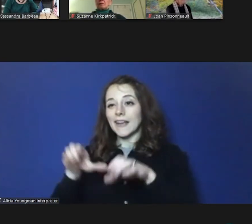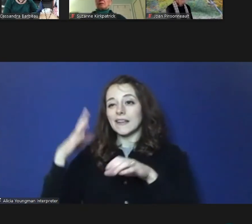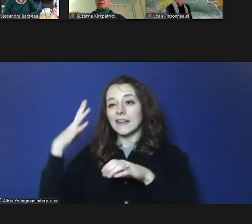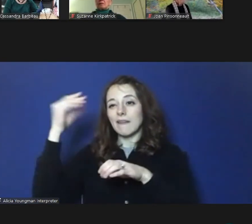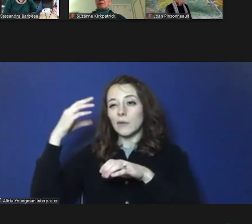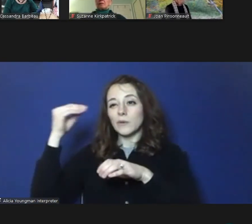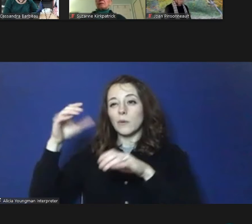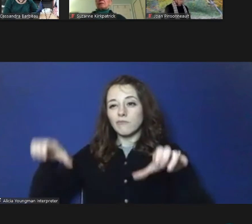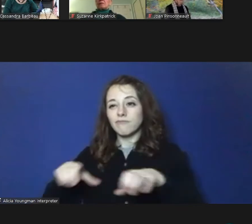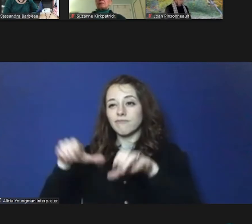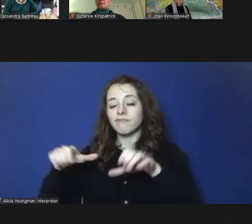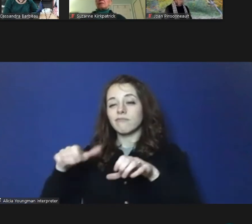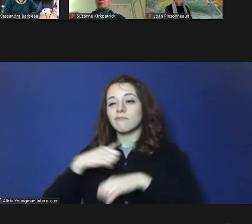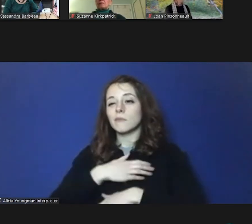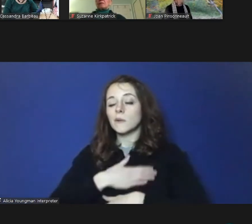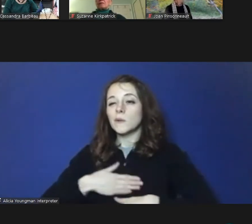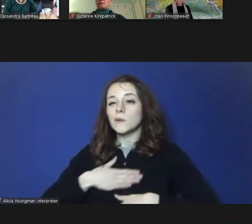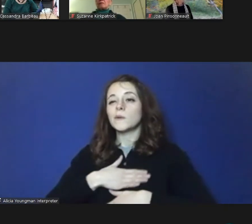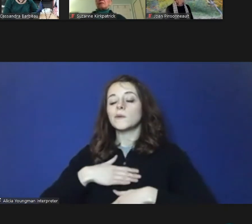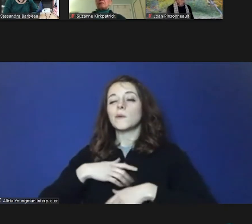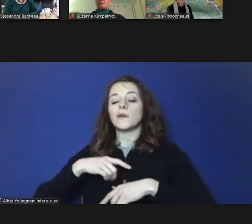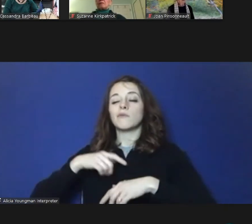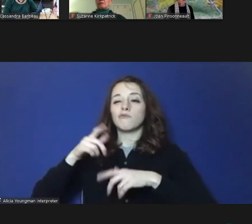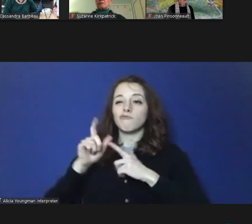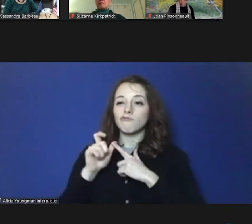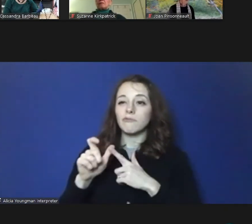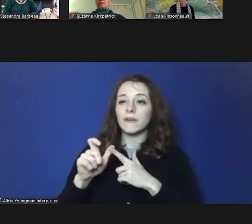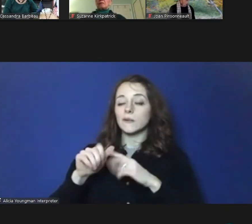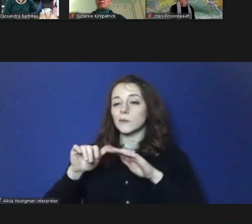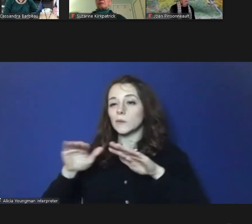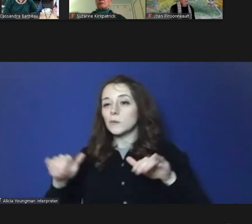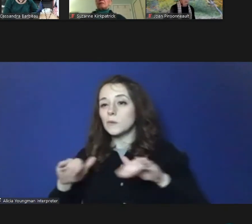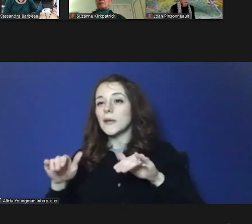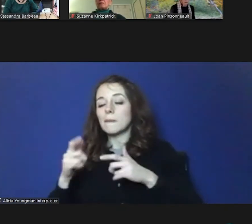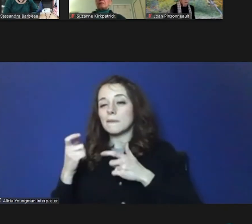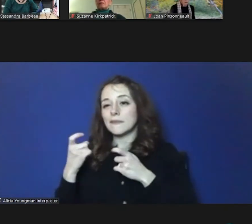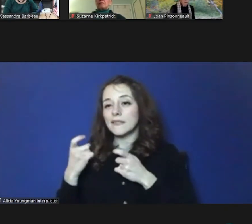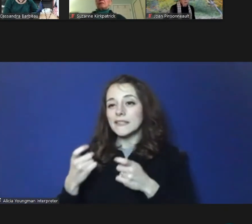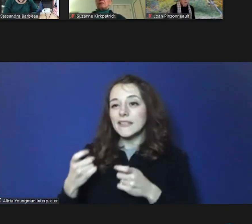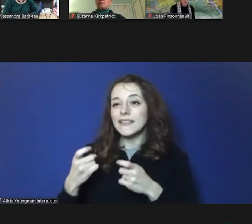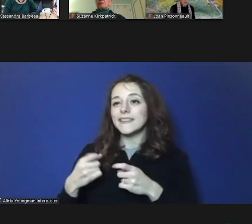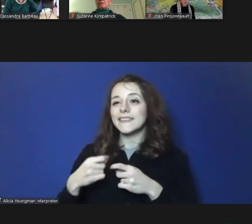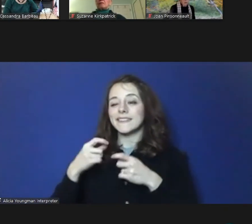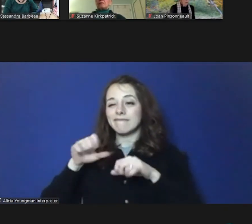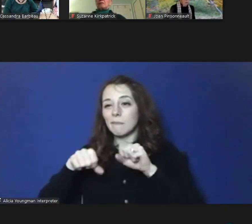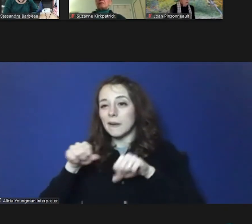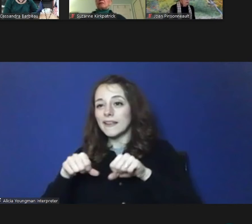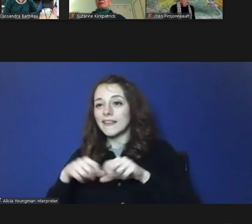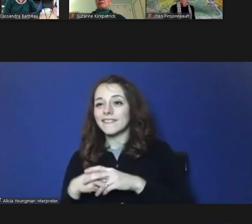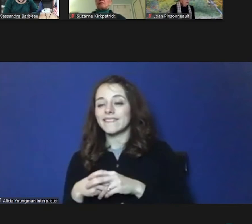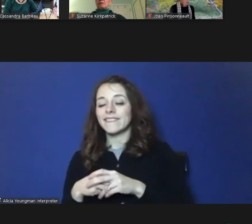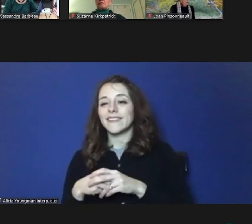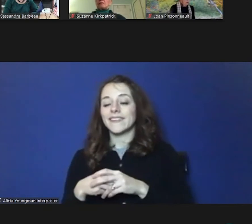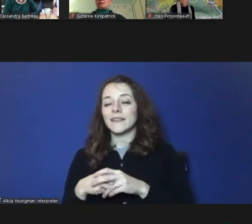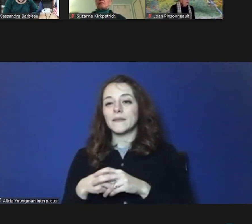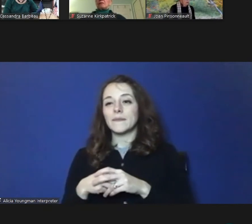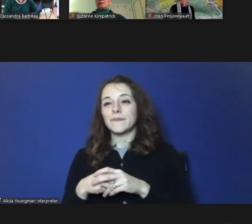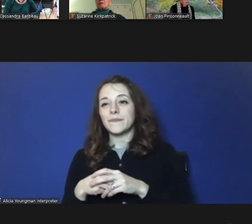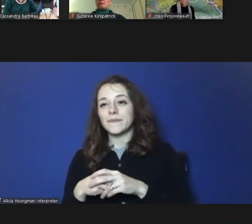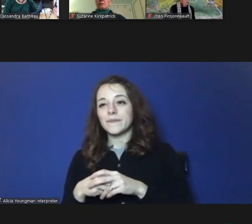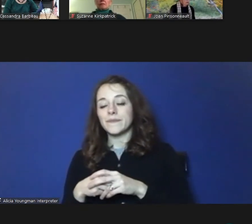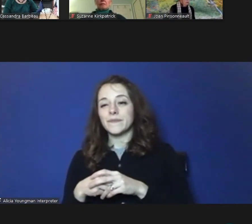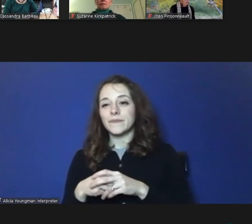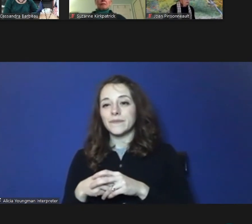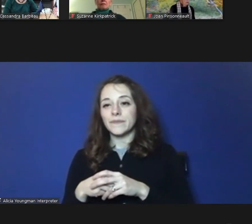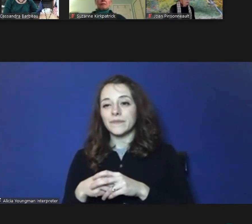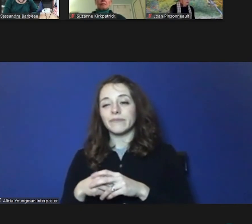who loved to cycle, run, swim, and ski, and a future-oriented Bennington